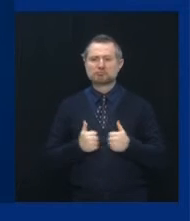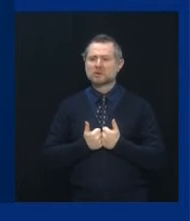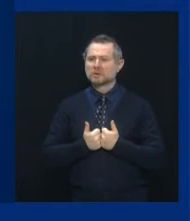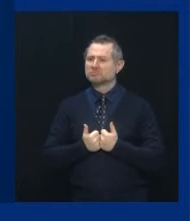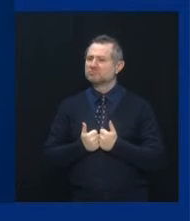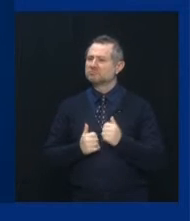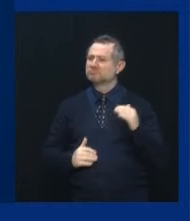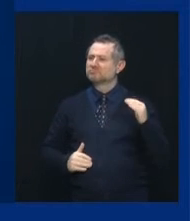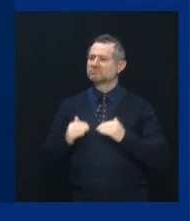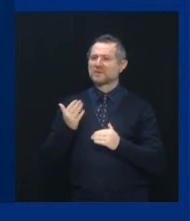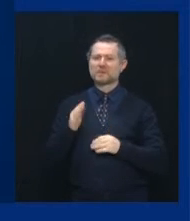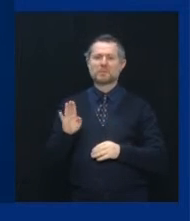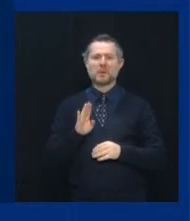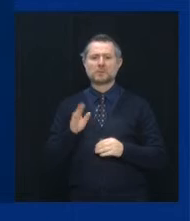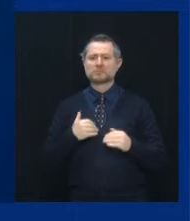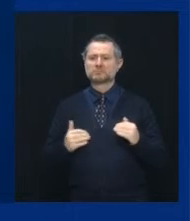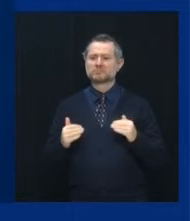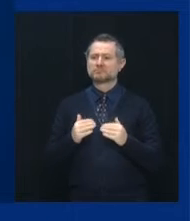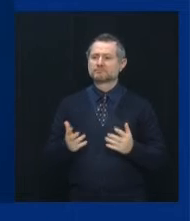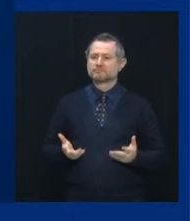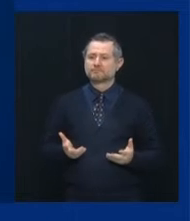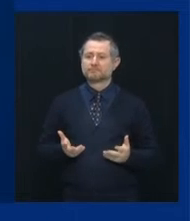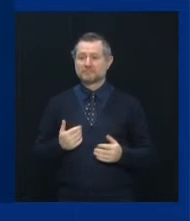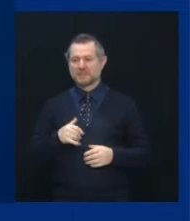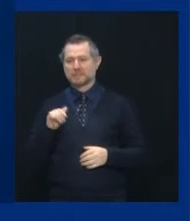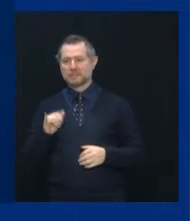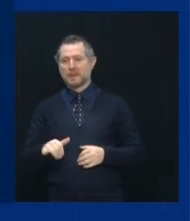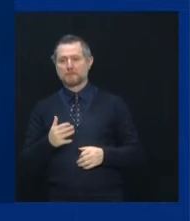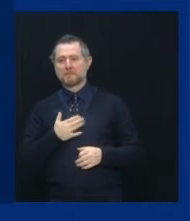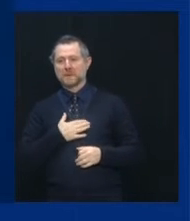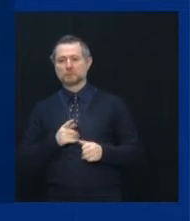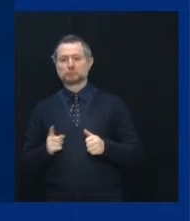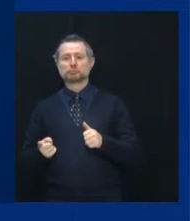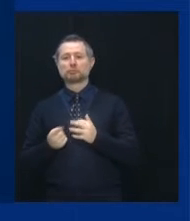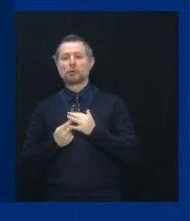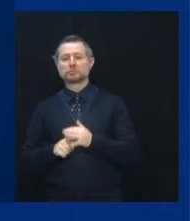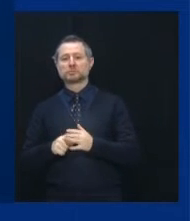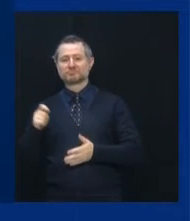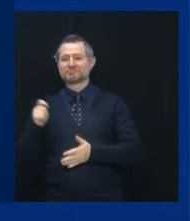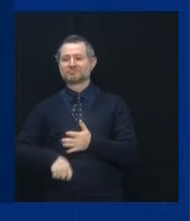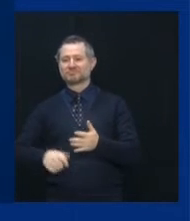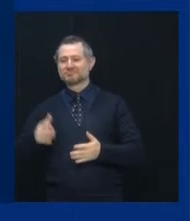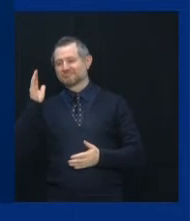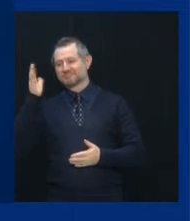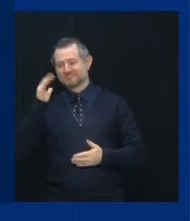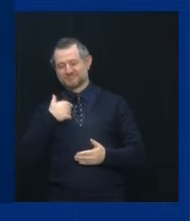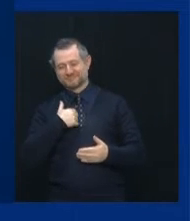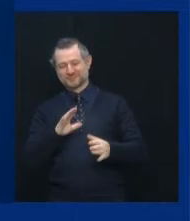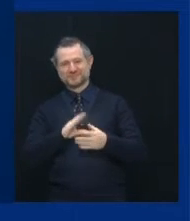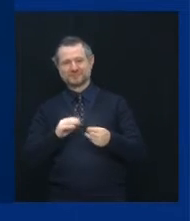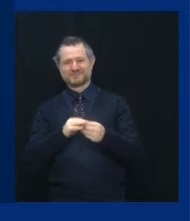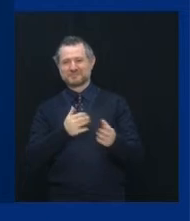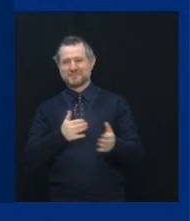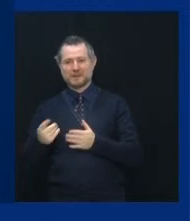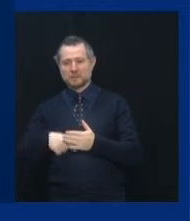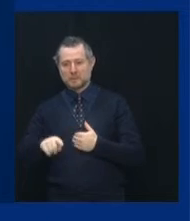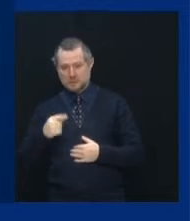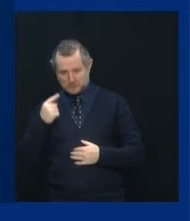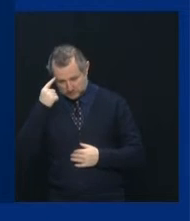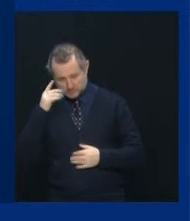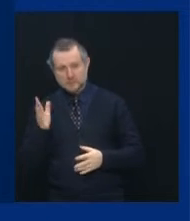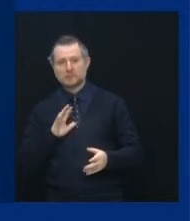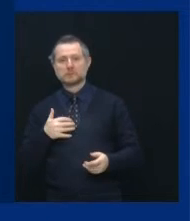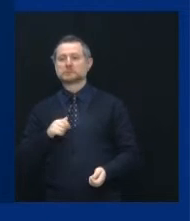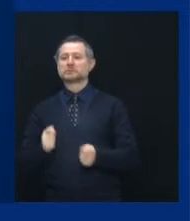be. That was going to be the state of the state. This state of the state is going to be much different.